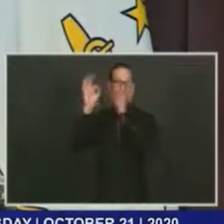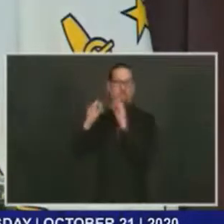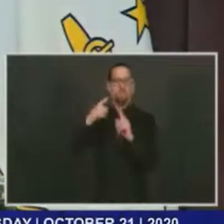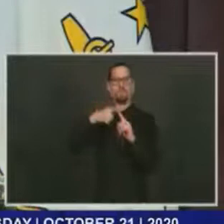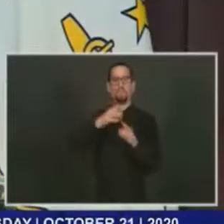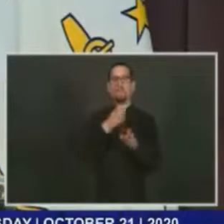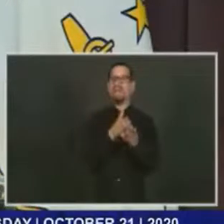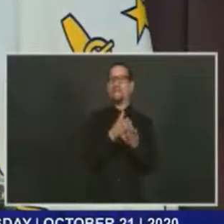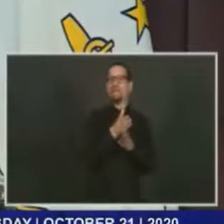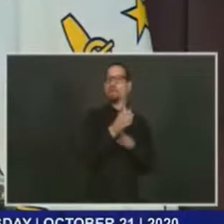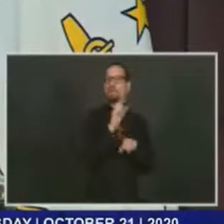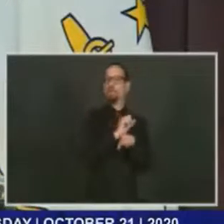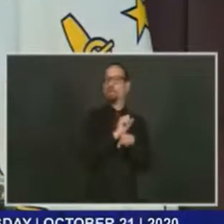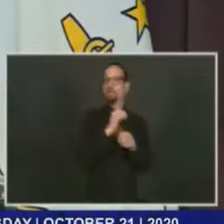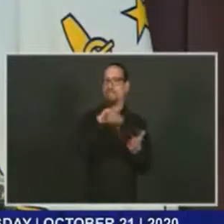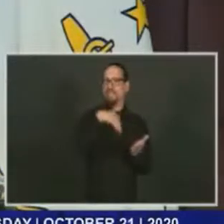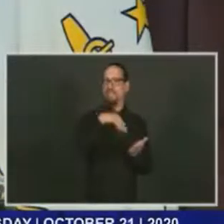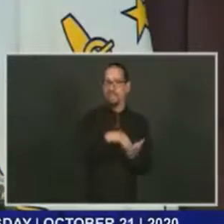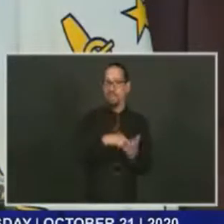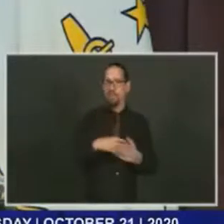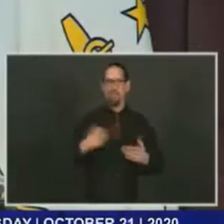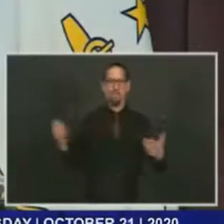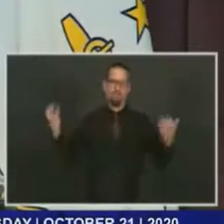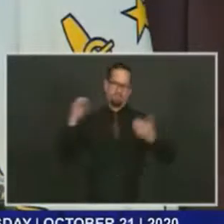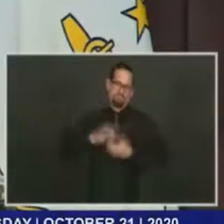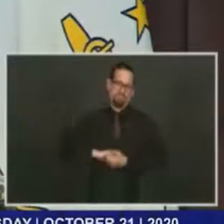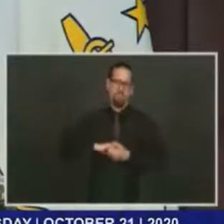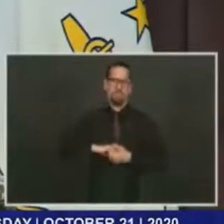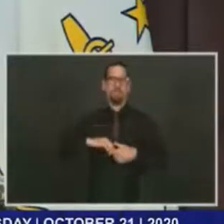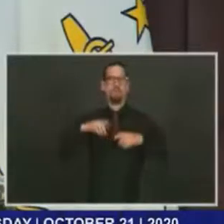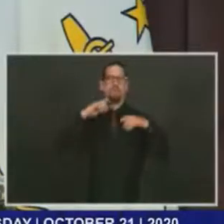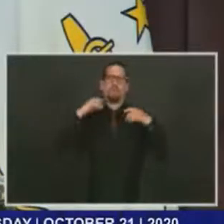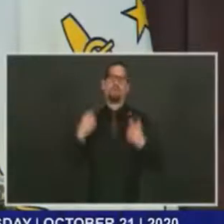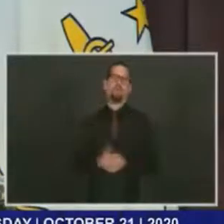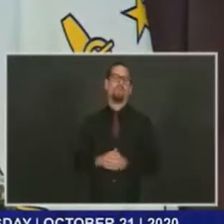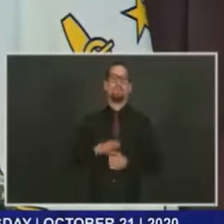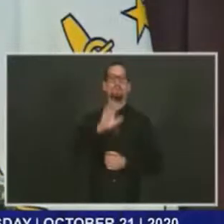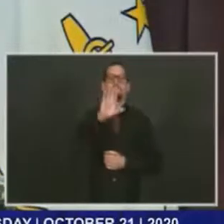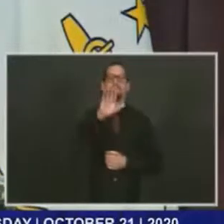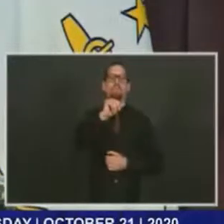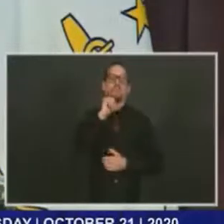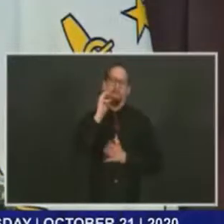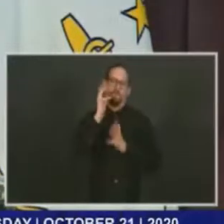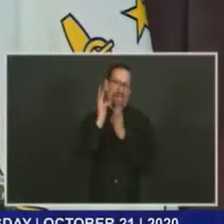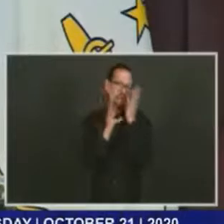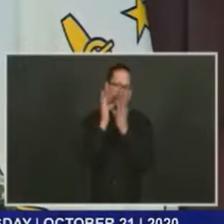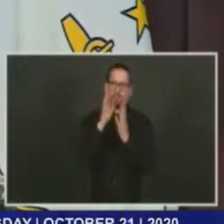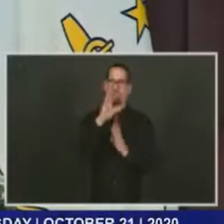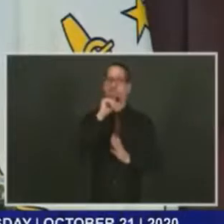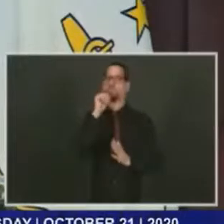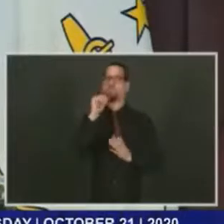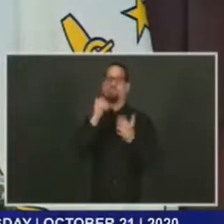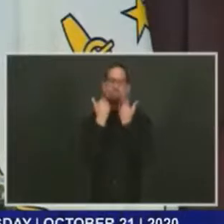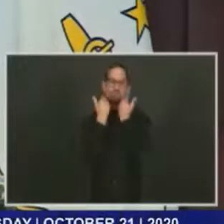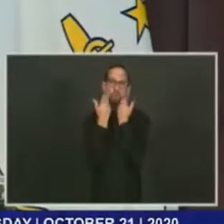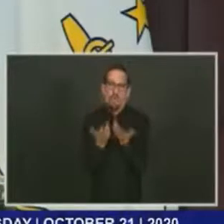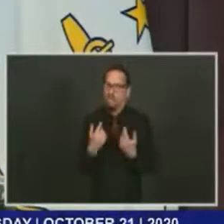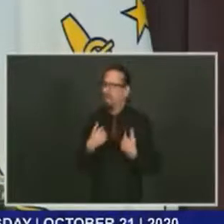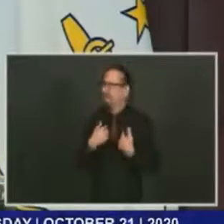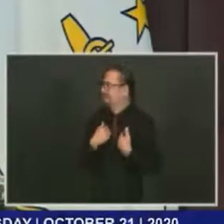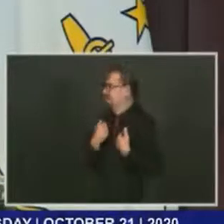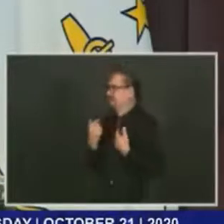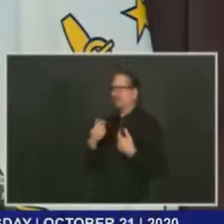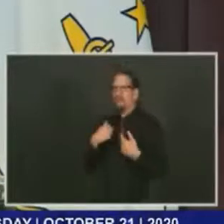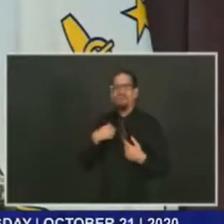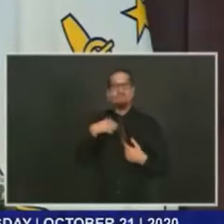there and you're struggling, first of all, don't be ashamed, because so many people are. Check this out. Go to the Back to